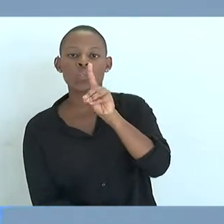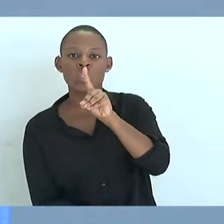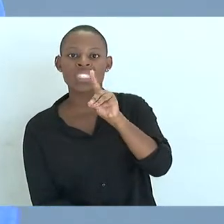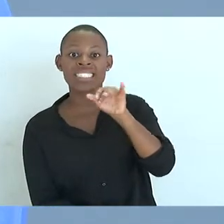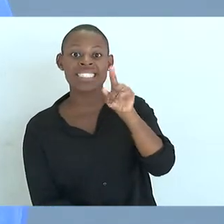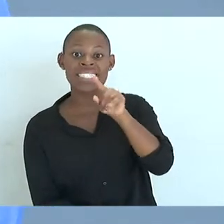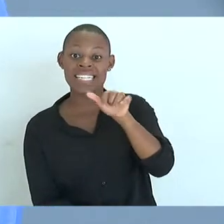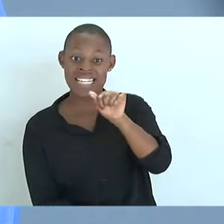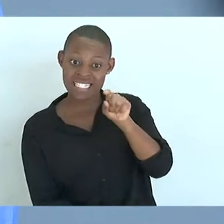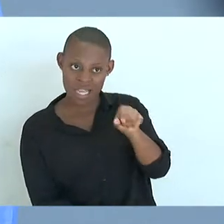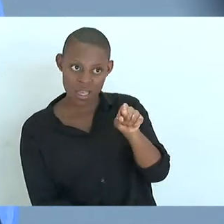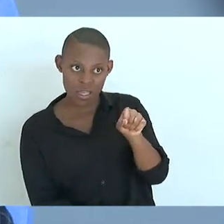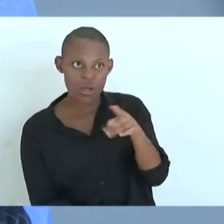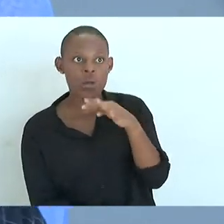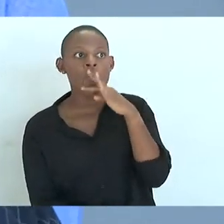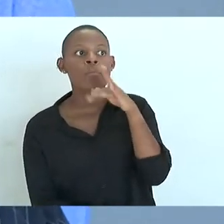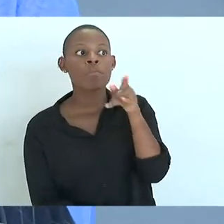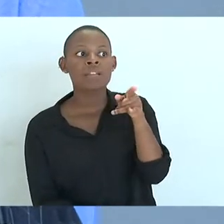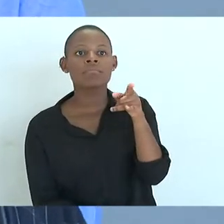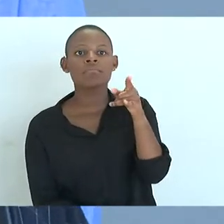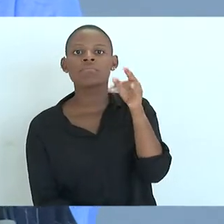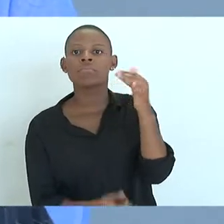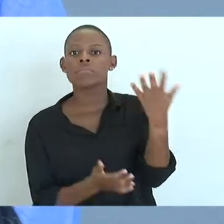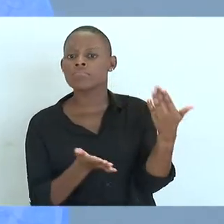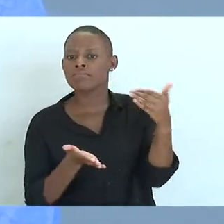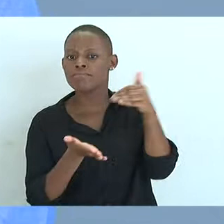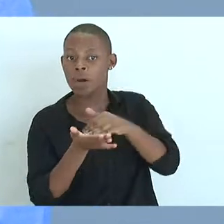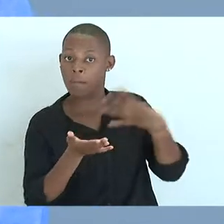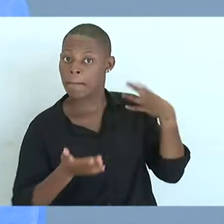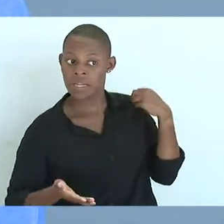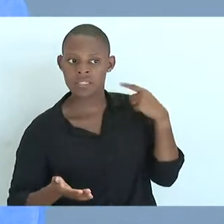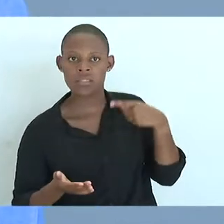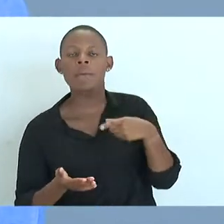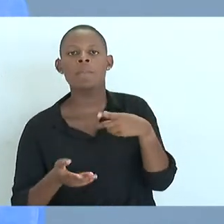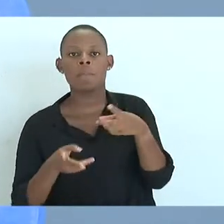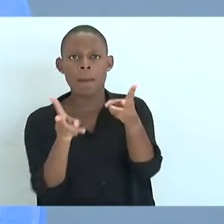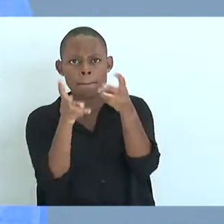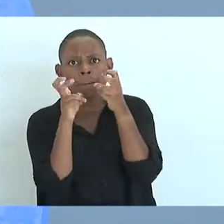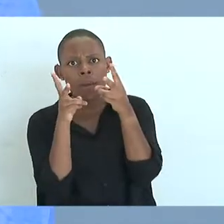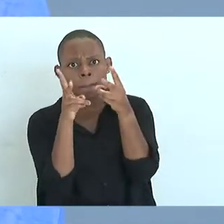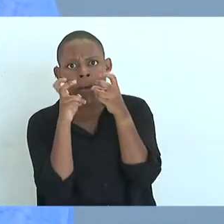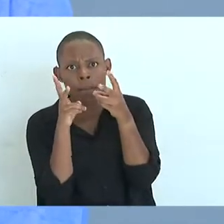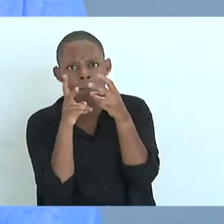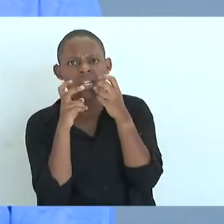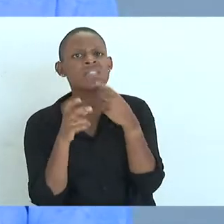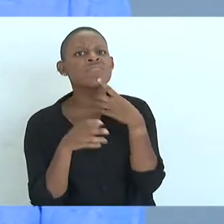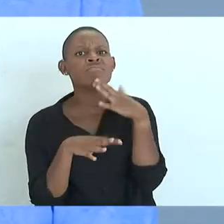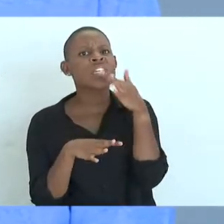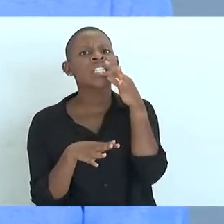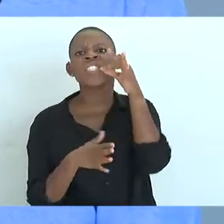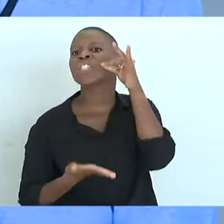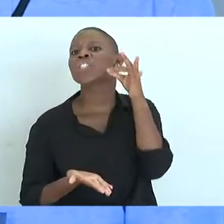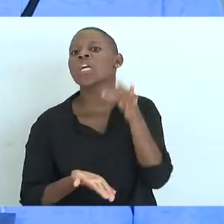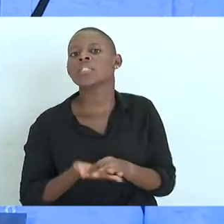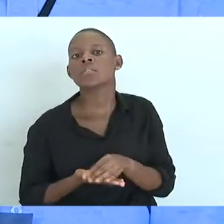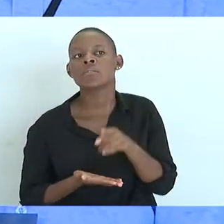our concerns, she came down. She suggested a task